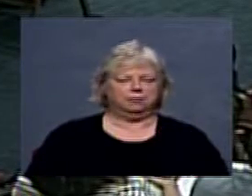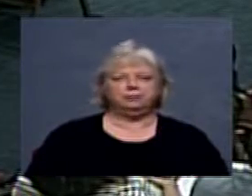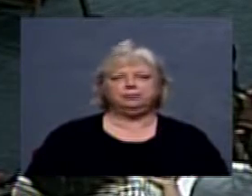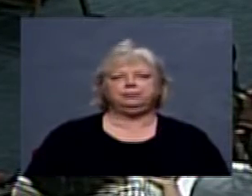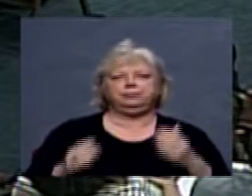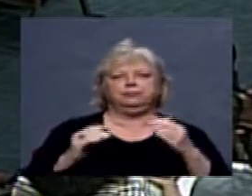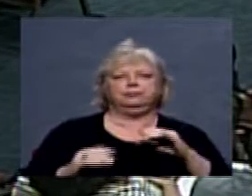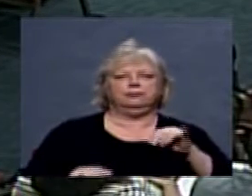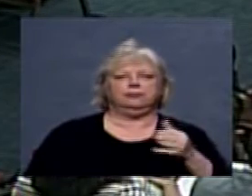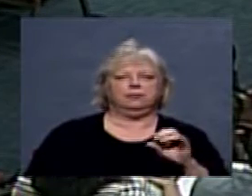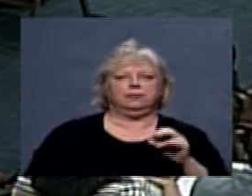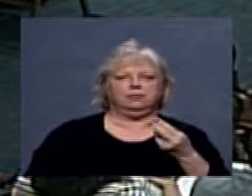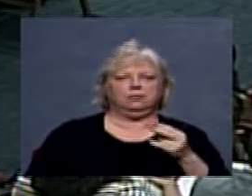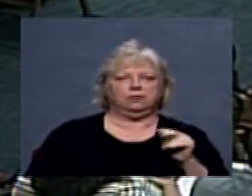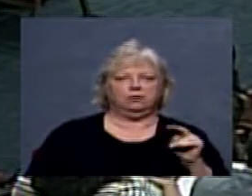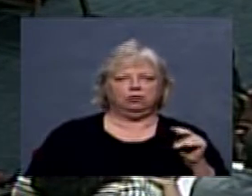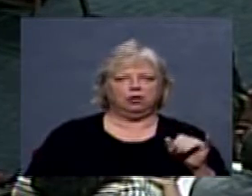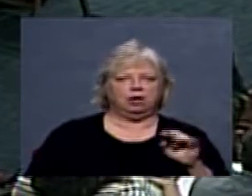Johnny Mann?